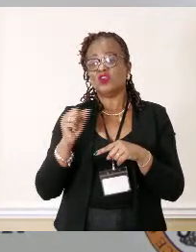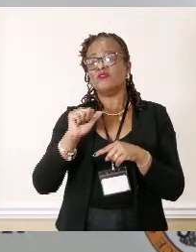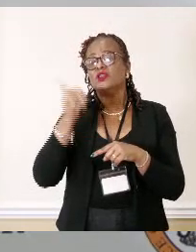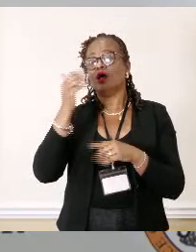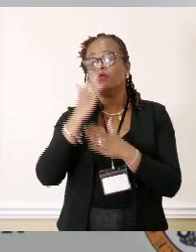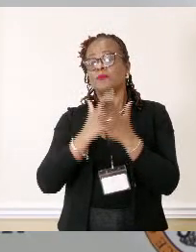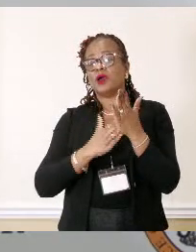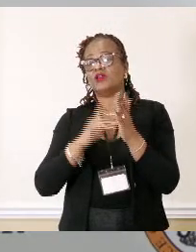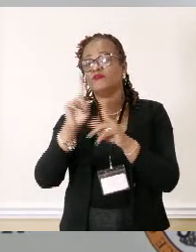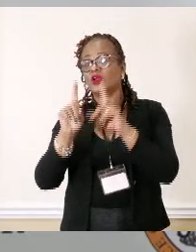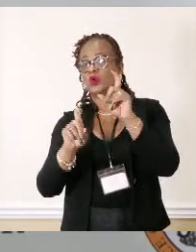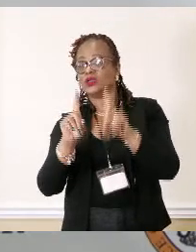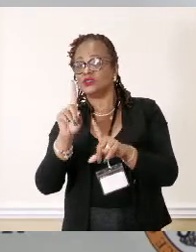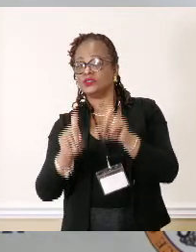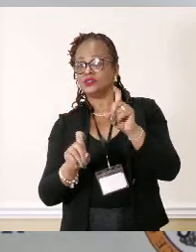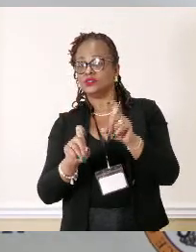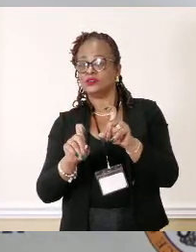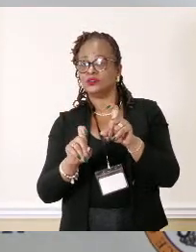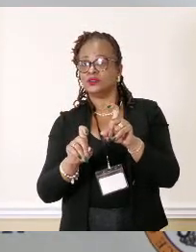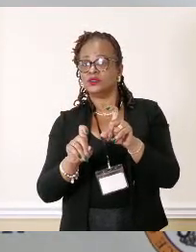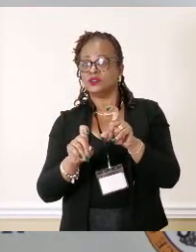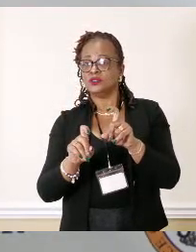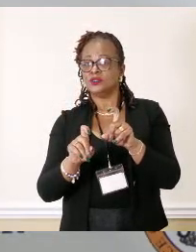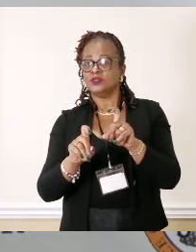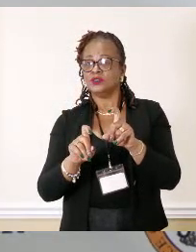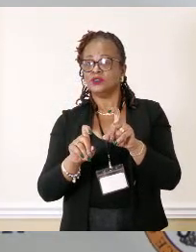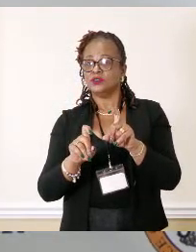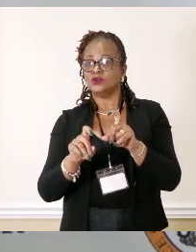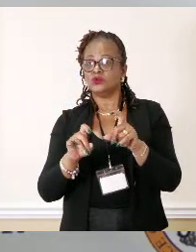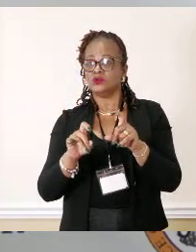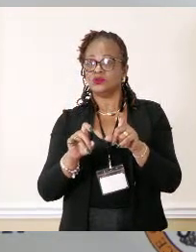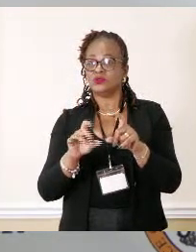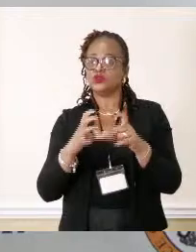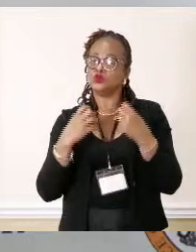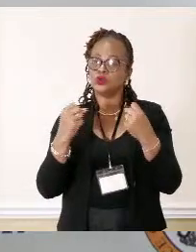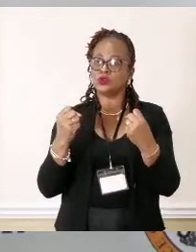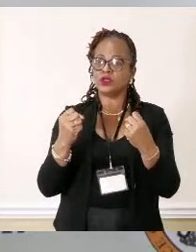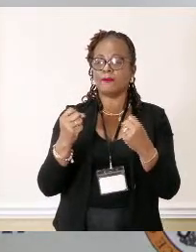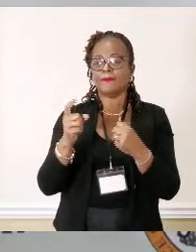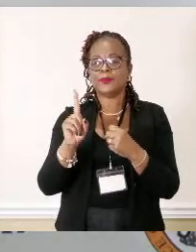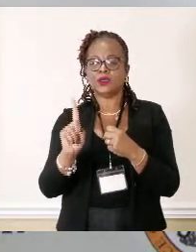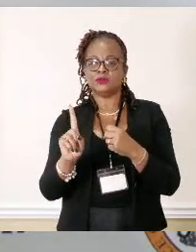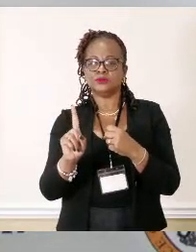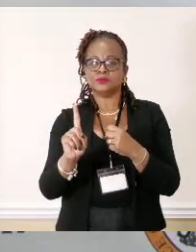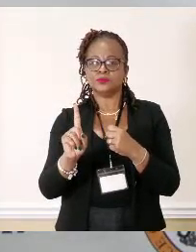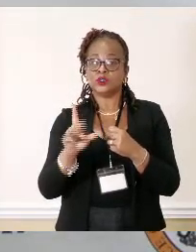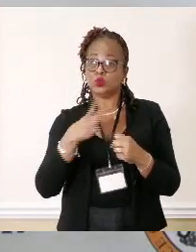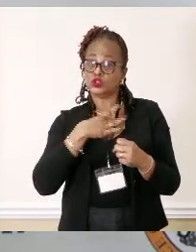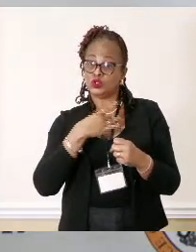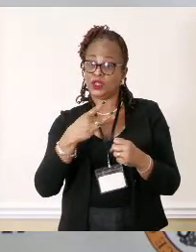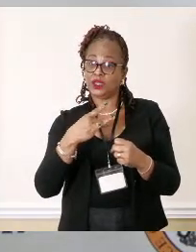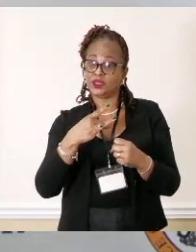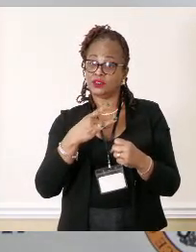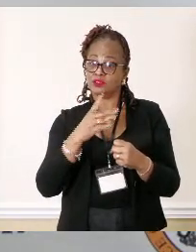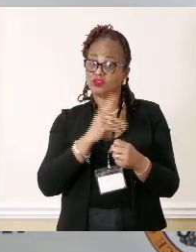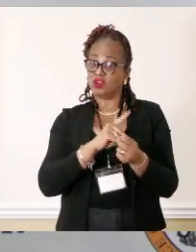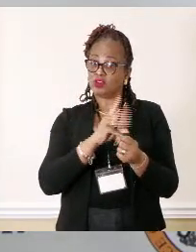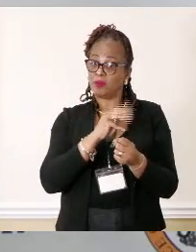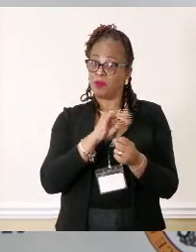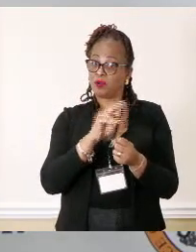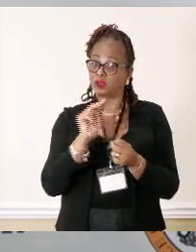question, although this is screening, this is strongly indicative. But would you like Dr. Martin to